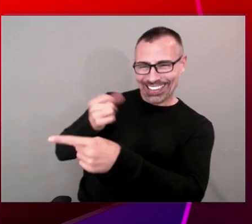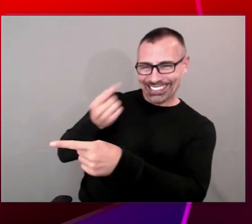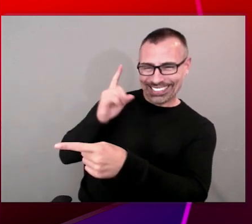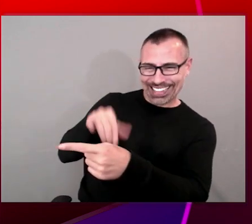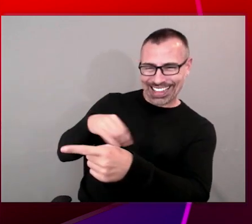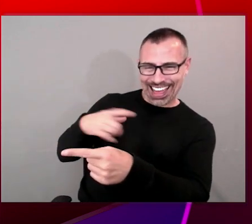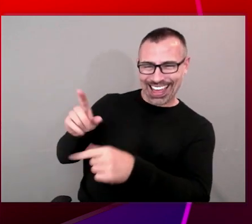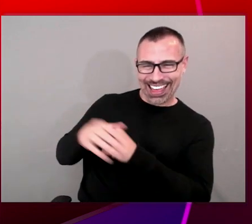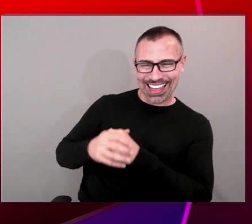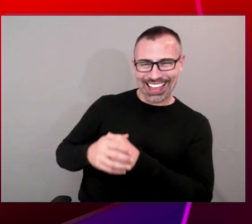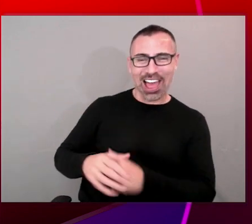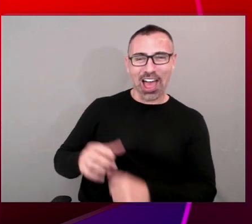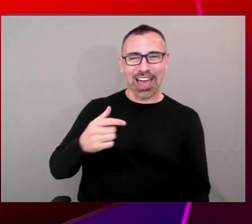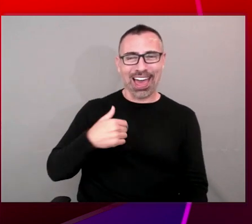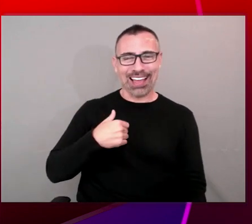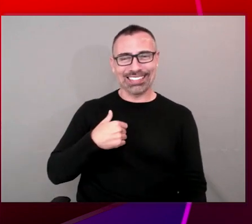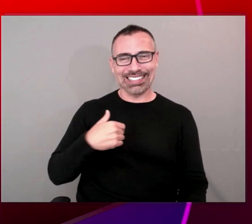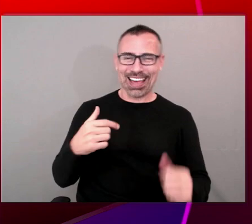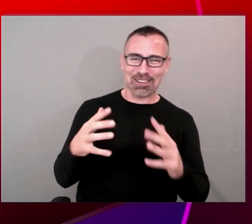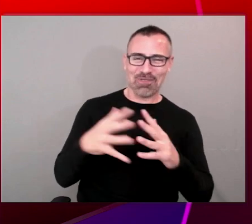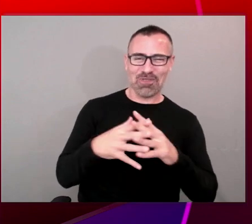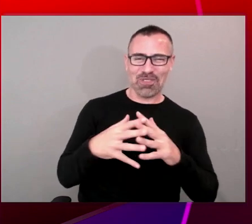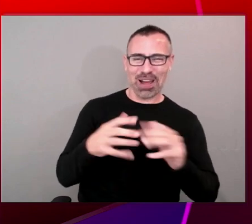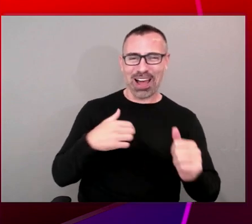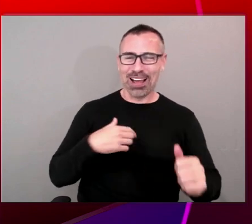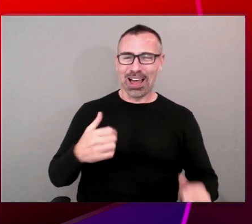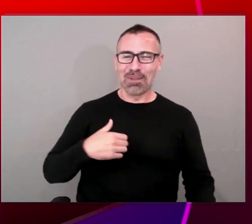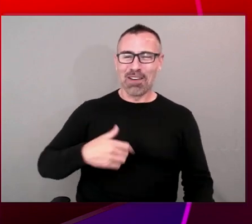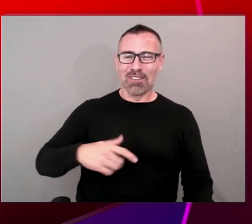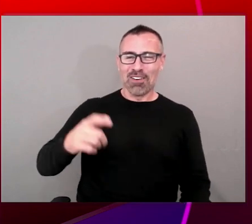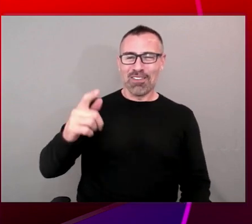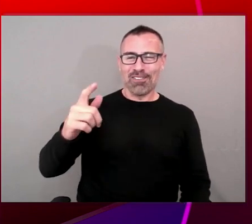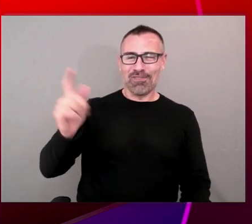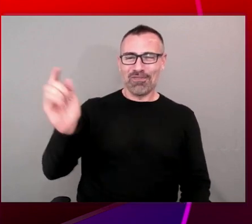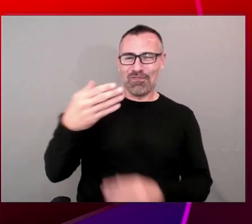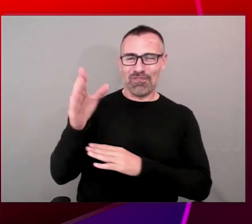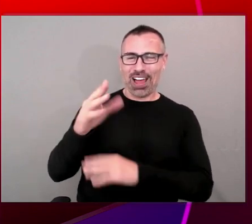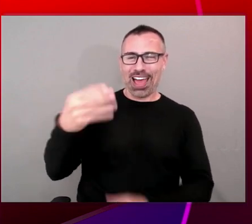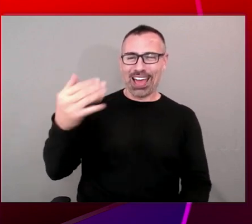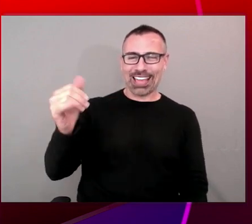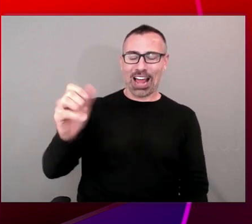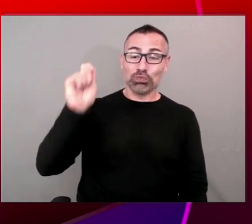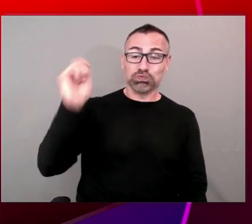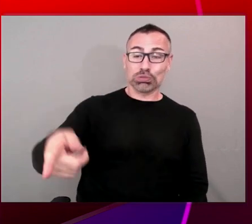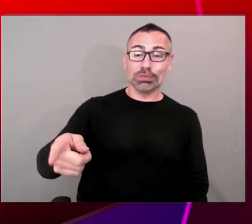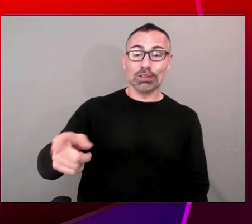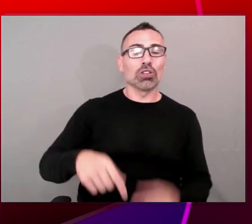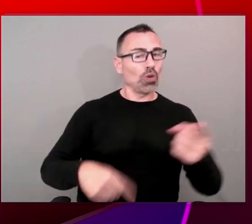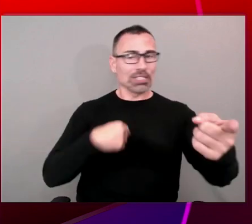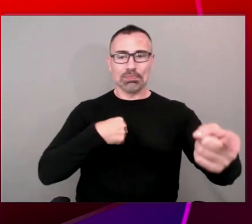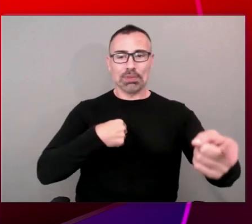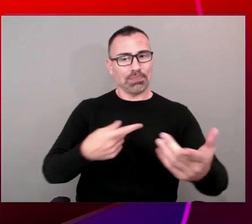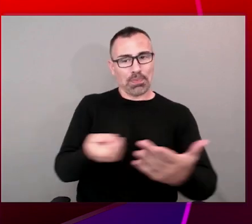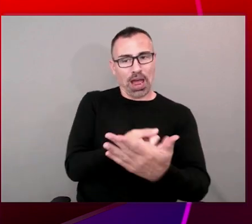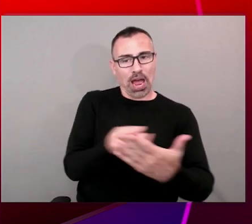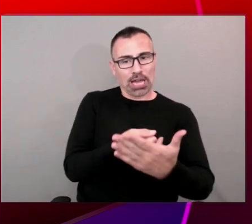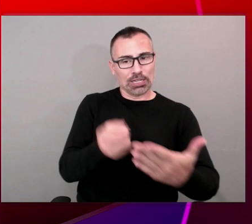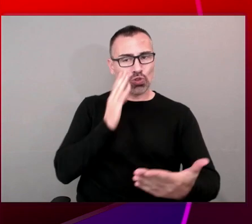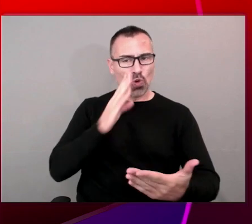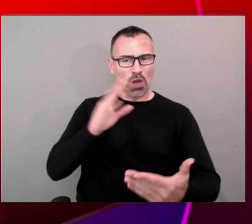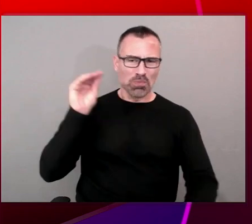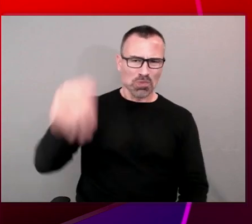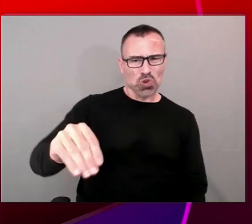yellow flag or show a yellow card. No, Yeah. you're going to the box. it's not that I'm a hockey fan. 5 for fighting? So Okay, you're got in it. the box Yeah. now. No,